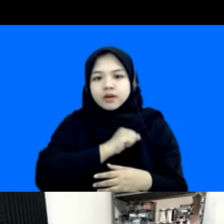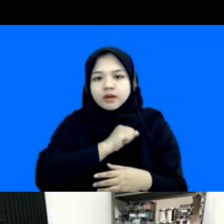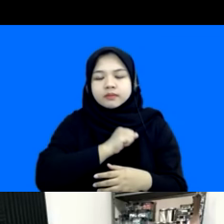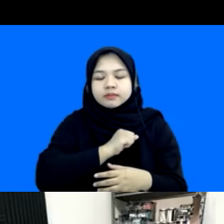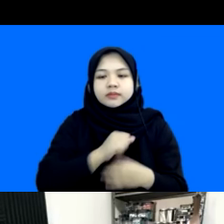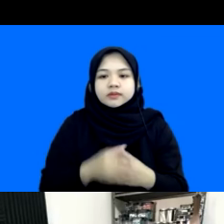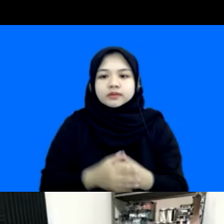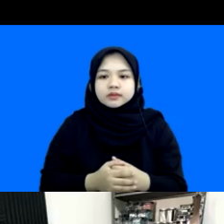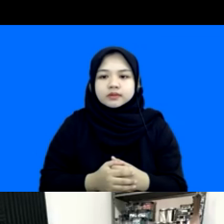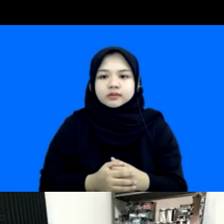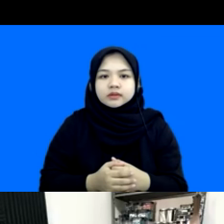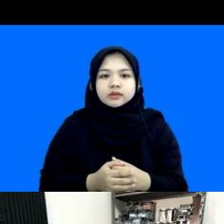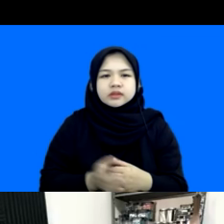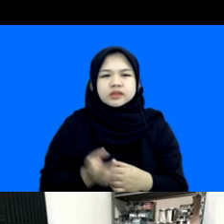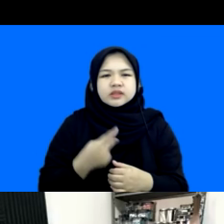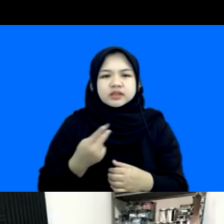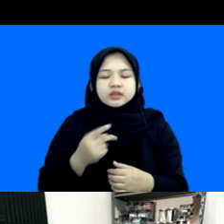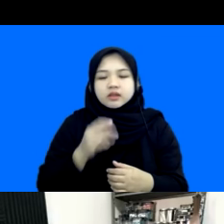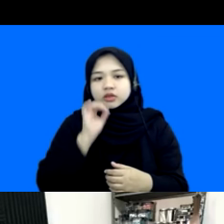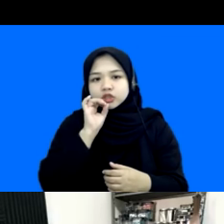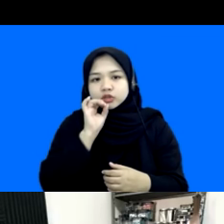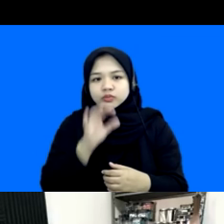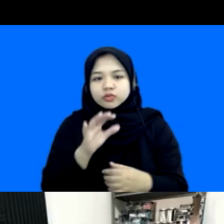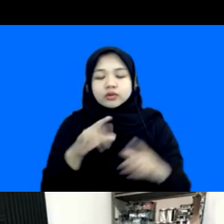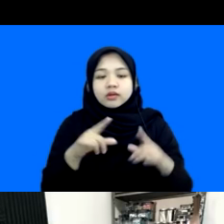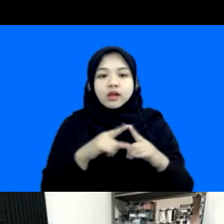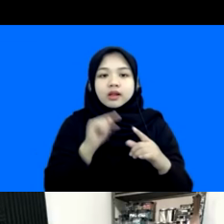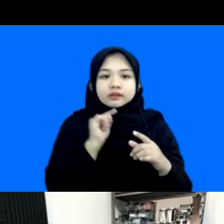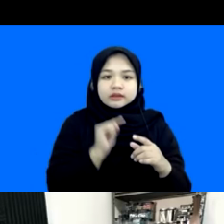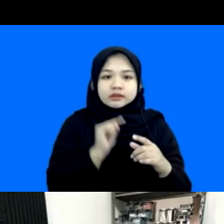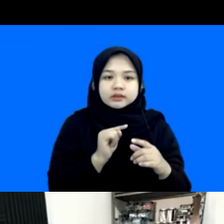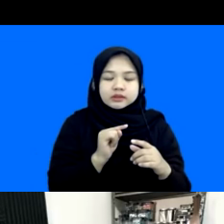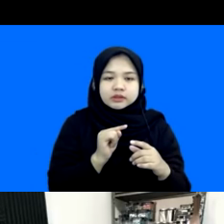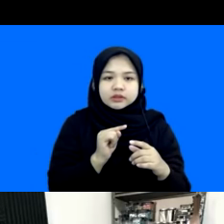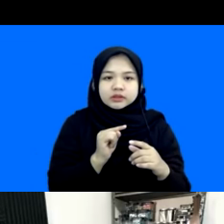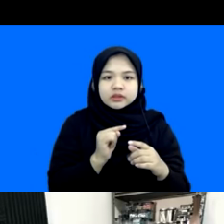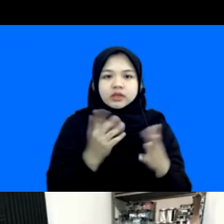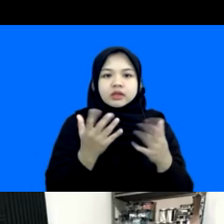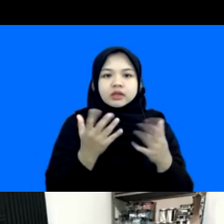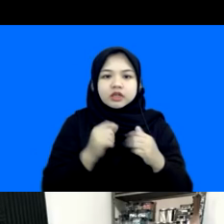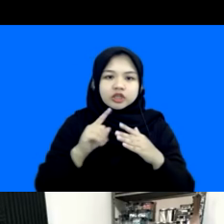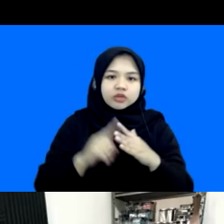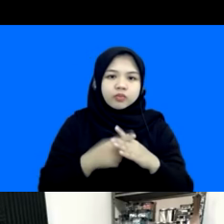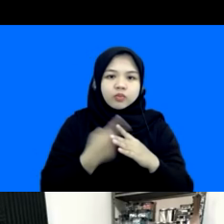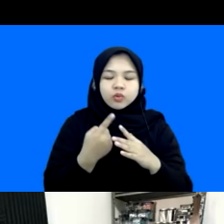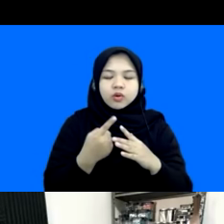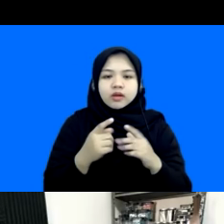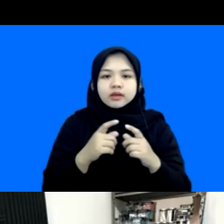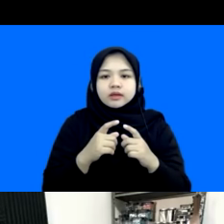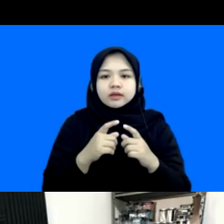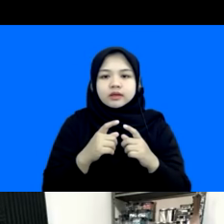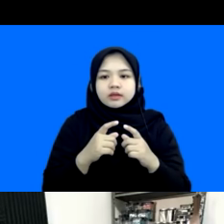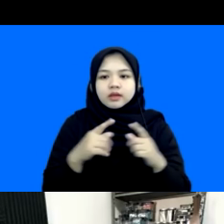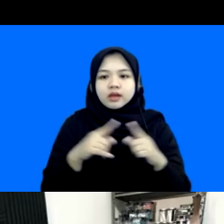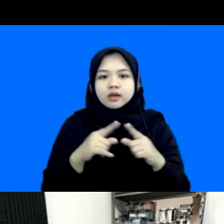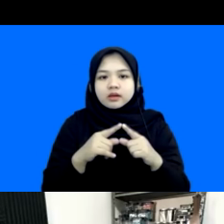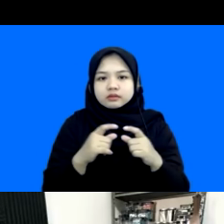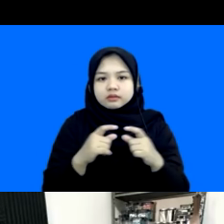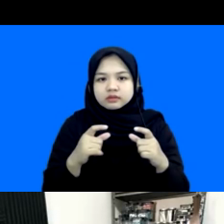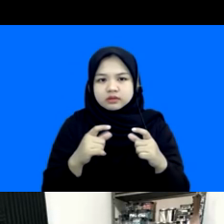the Getting Started with Being Smart and Data-Driven for LGUs card kit. As with most of our work, it is open